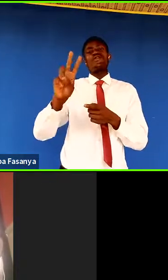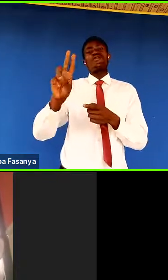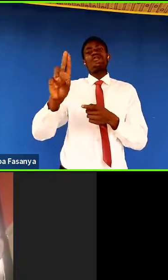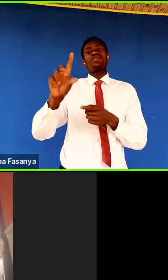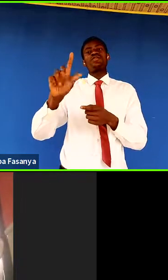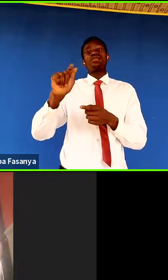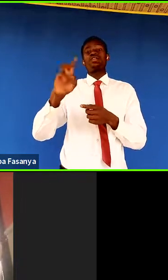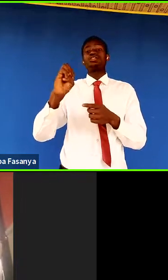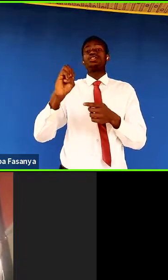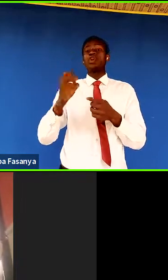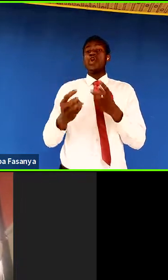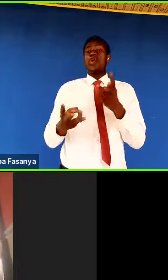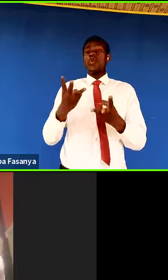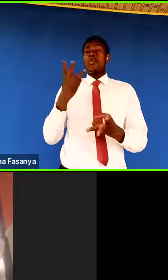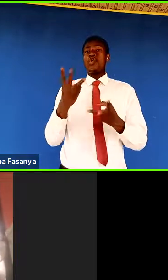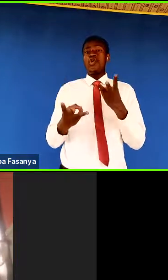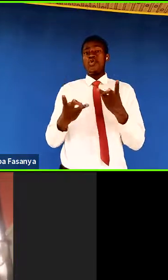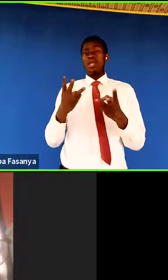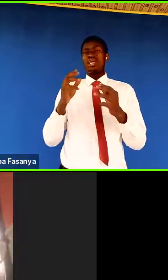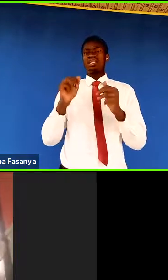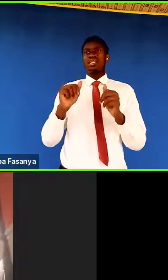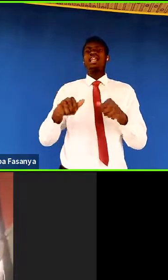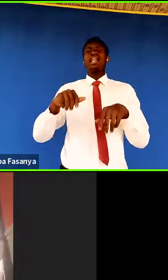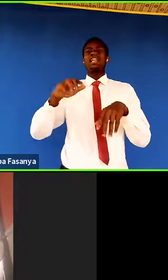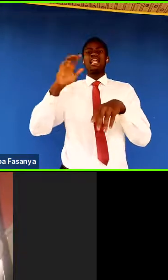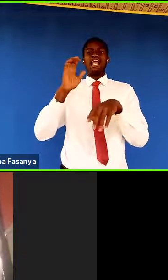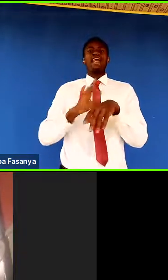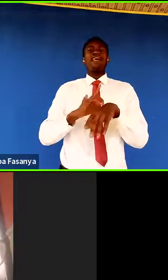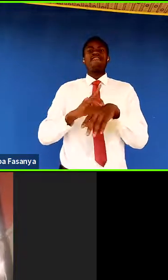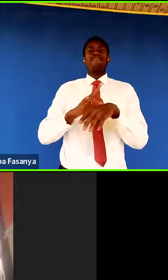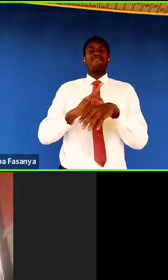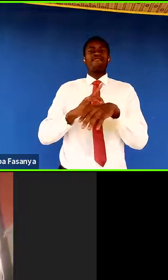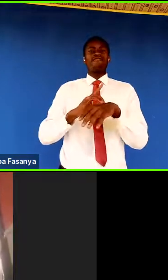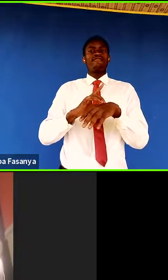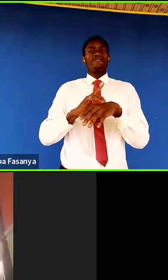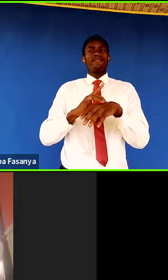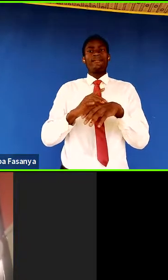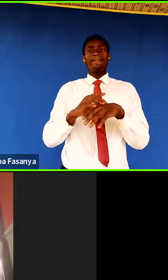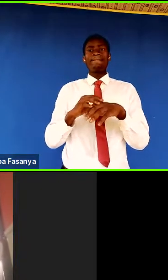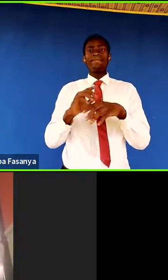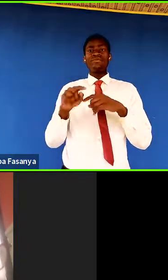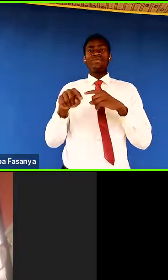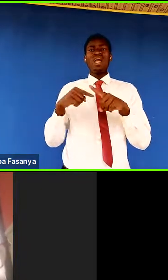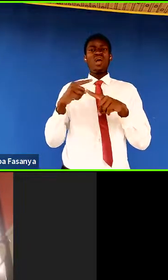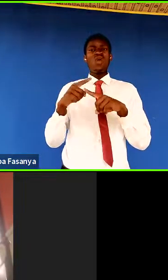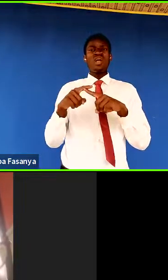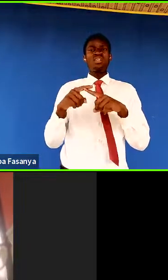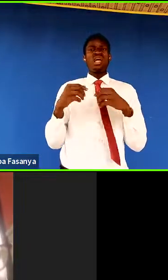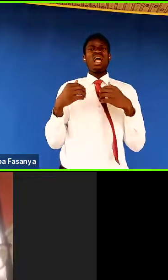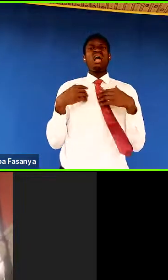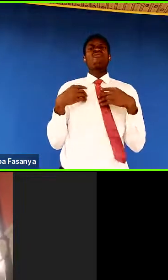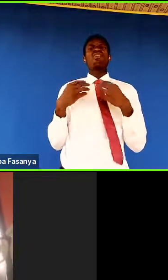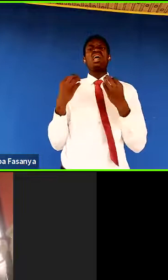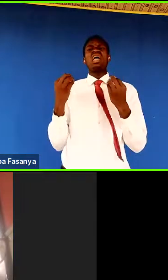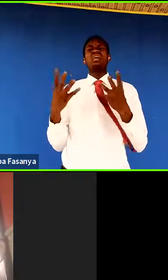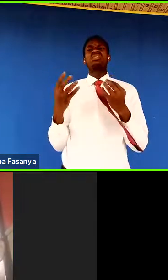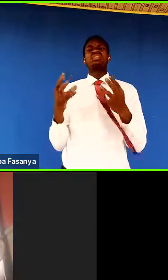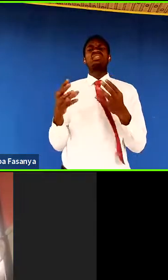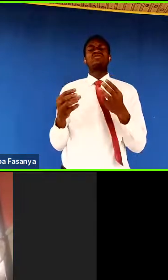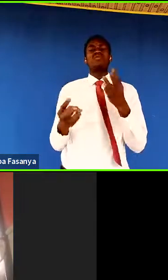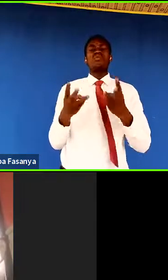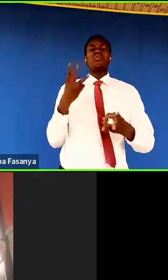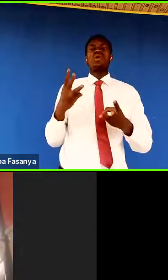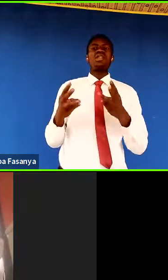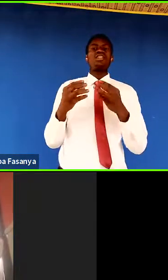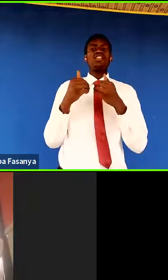are overweight or underweight. Excessive weight loss too is not good because that can affect ovulation, affect all the hormonal